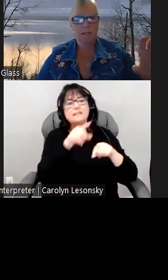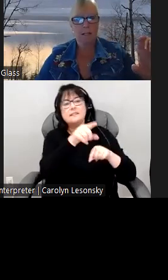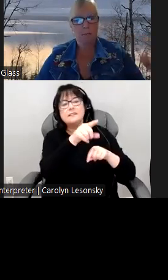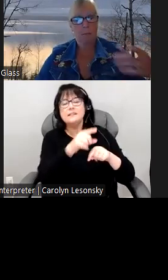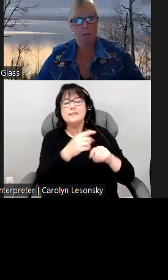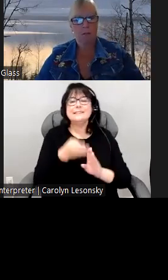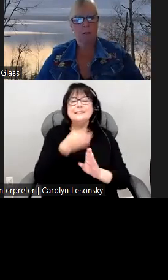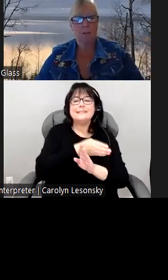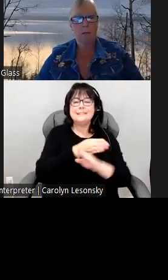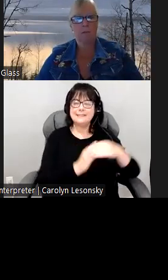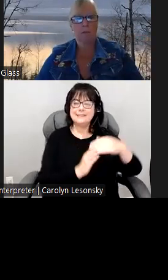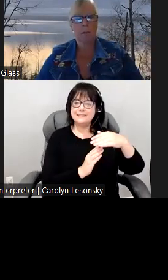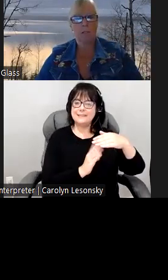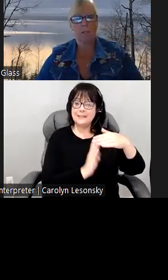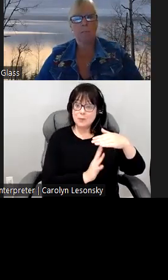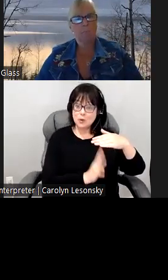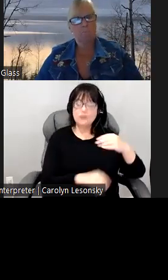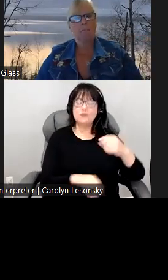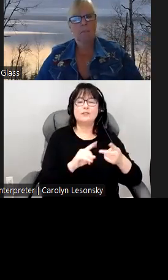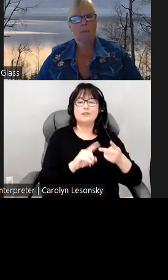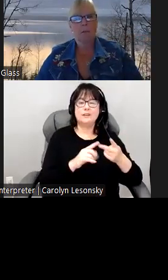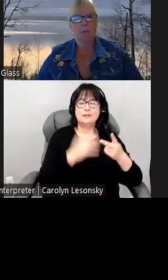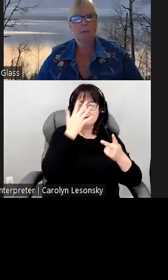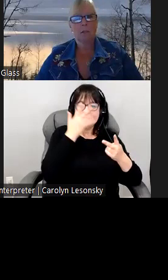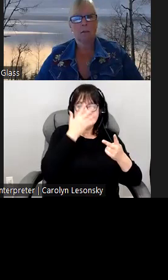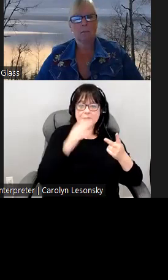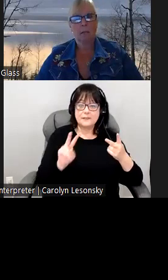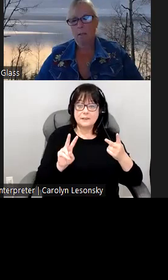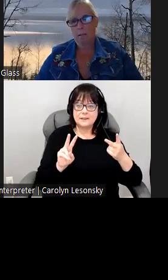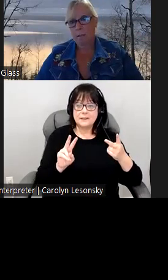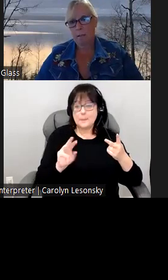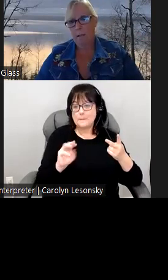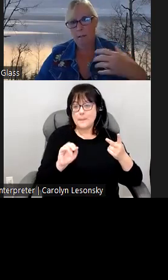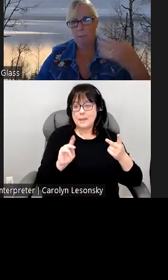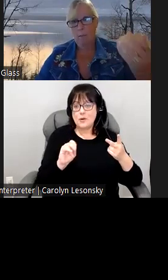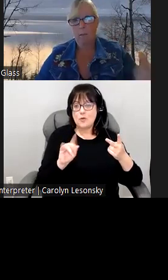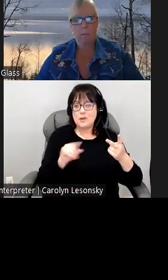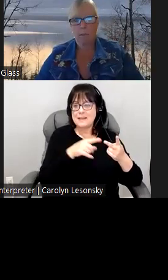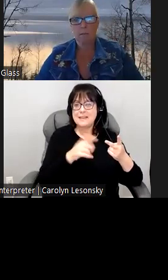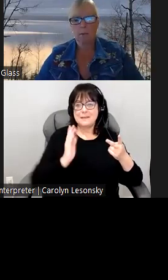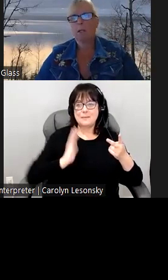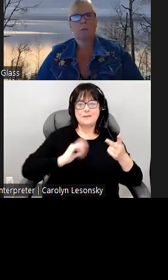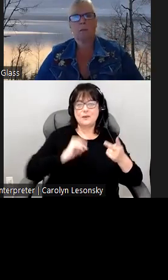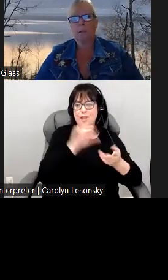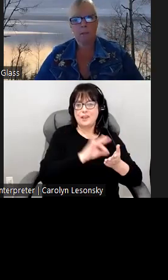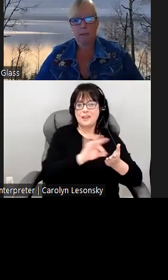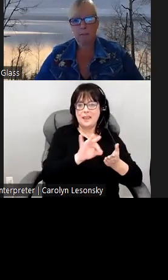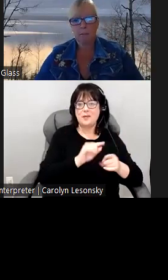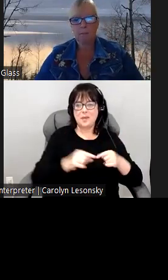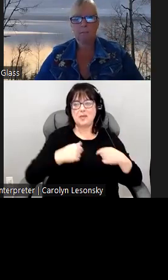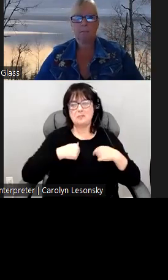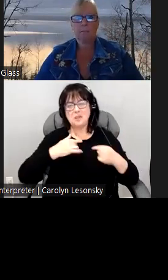tracked in CAMS, but not currently part of suitability. It would certainly make a lot of sense, Kathy, in my humble opinion, or not so humble